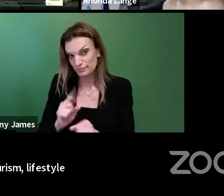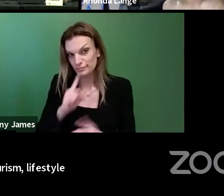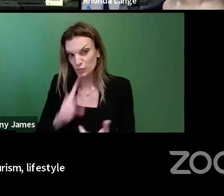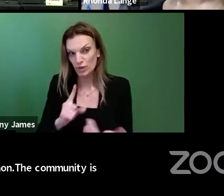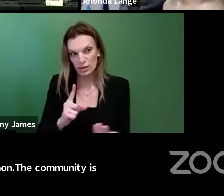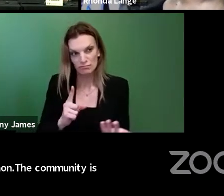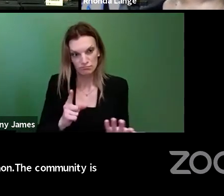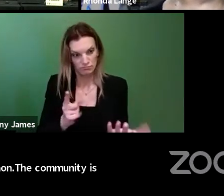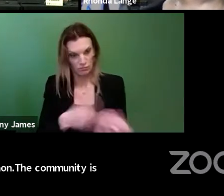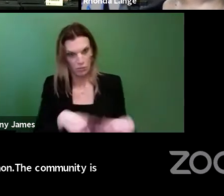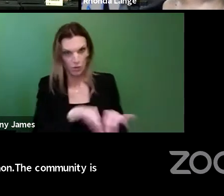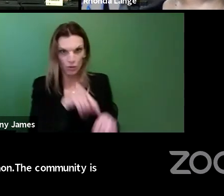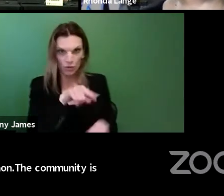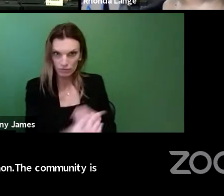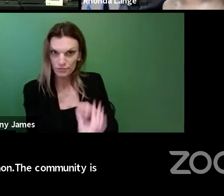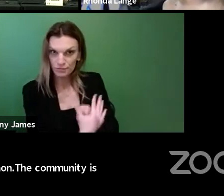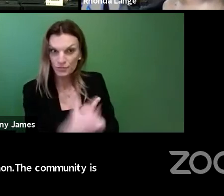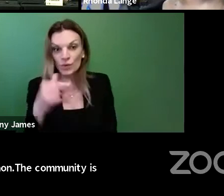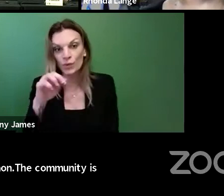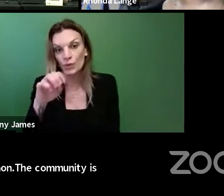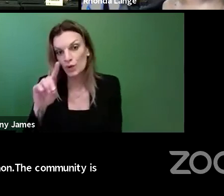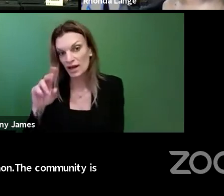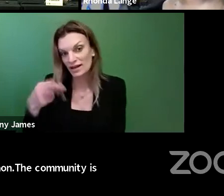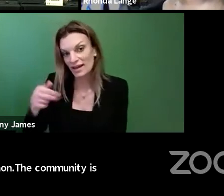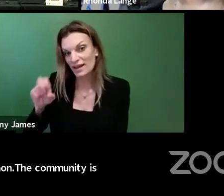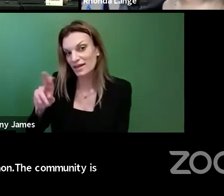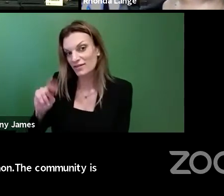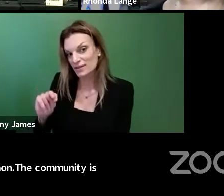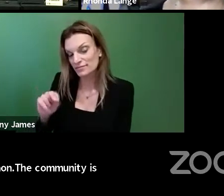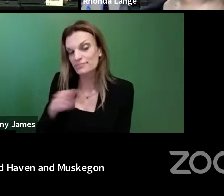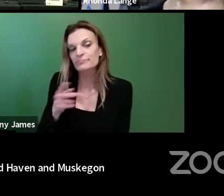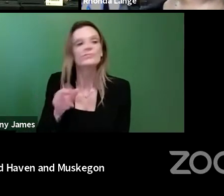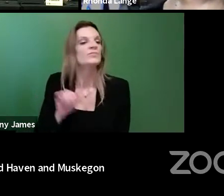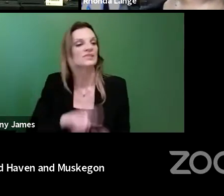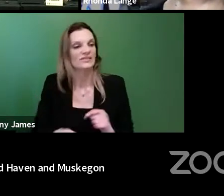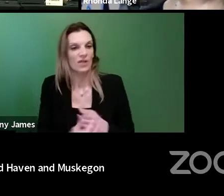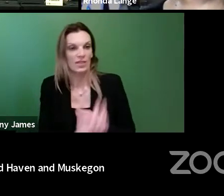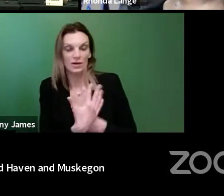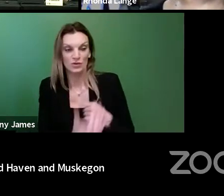lakeshore. Grand Haven and Muskegon, along with the other lakeshore